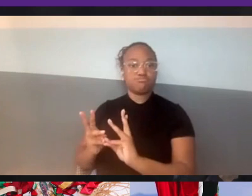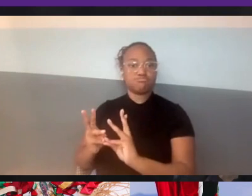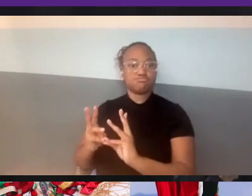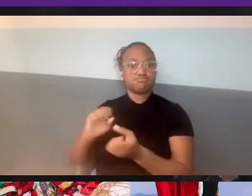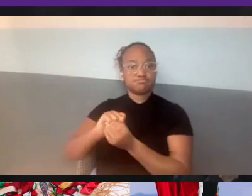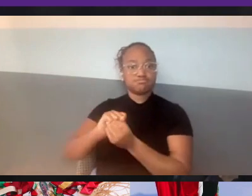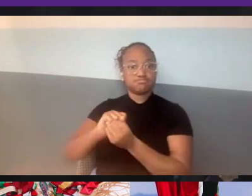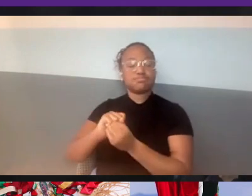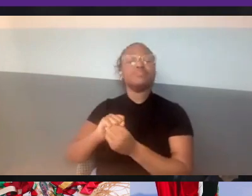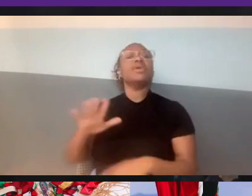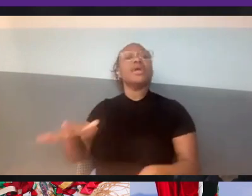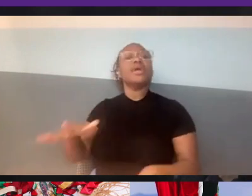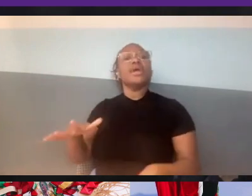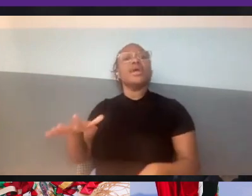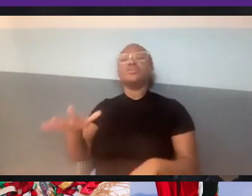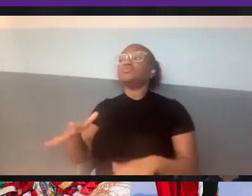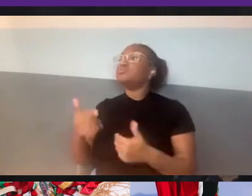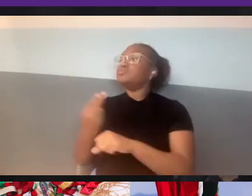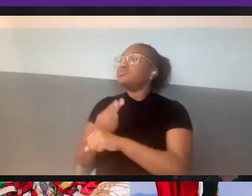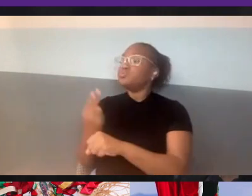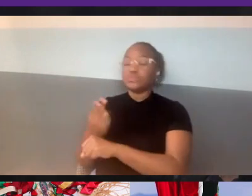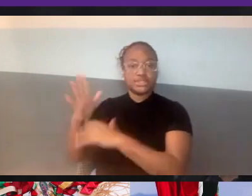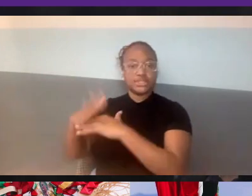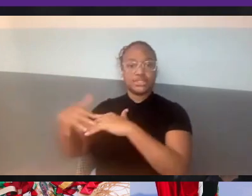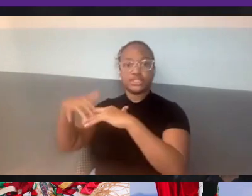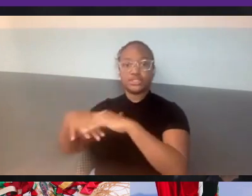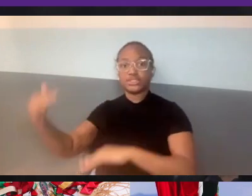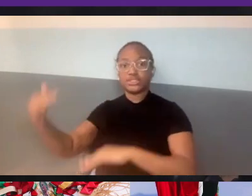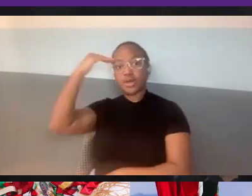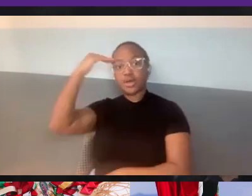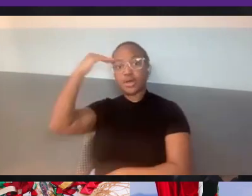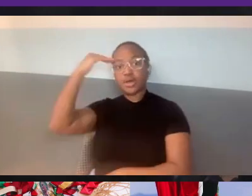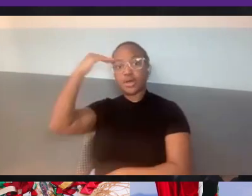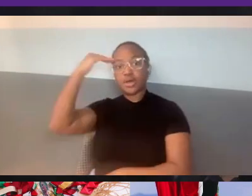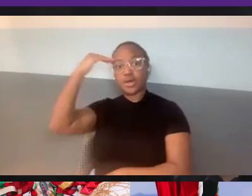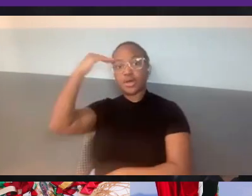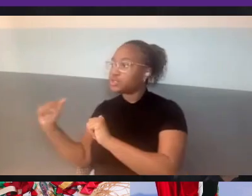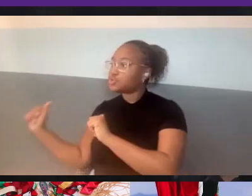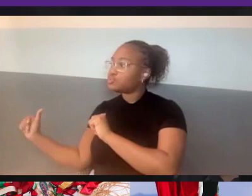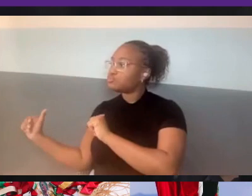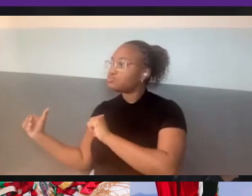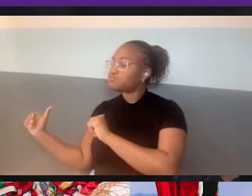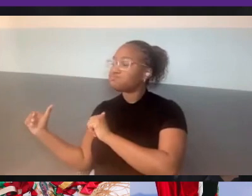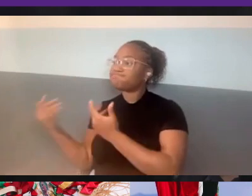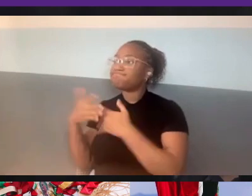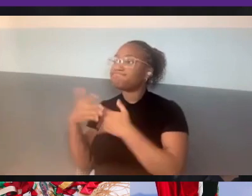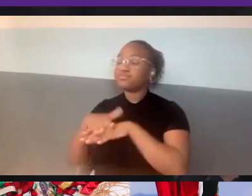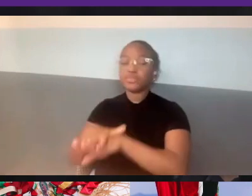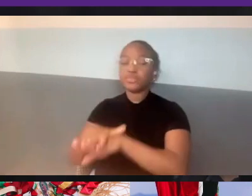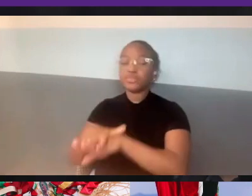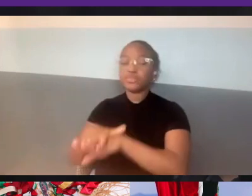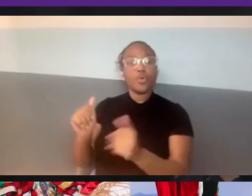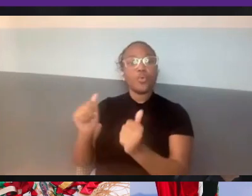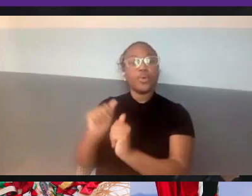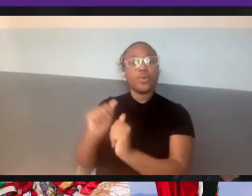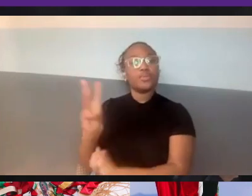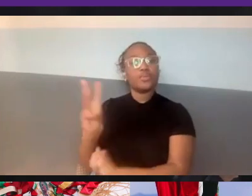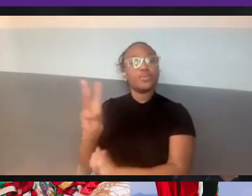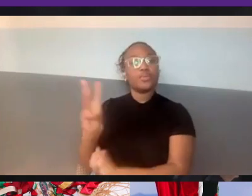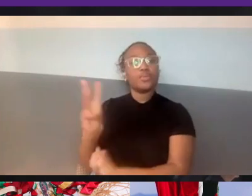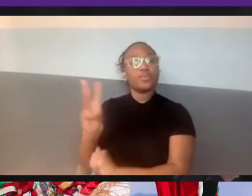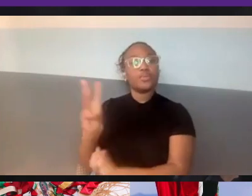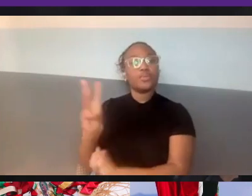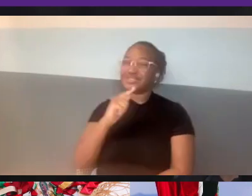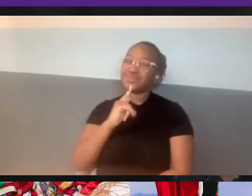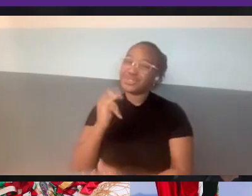knowledge and just kind of blend it with Western knowledge, right? That doesn't really work. It's not meant to be done